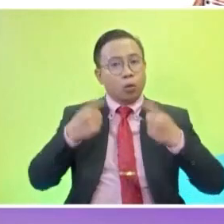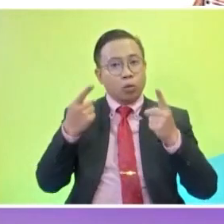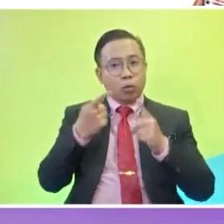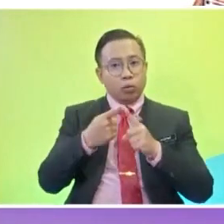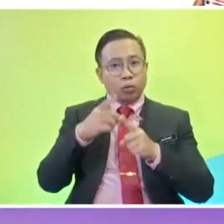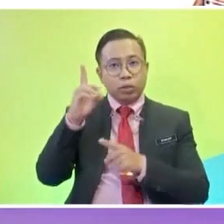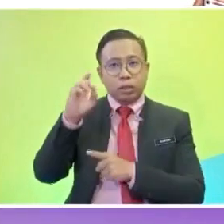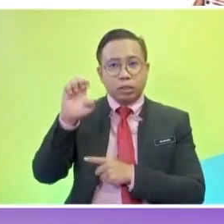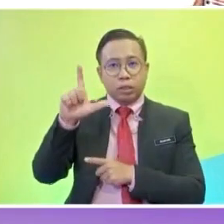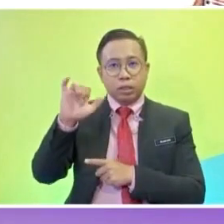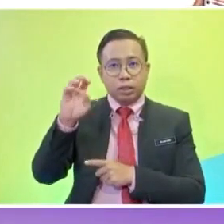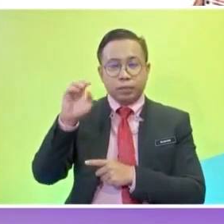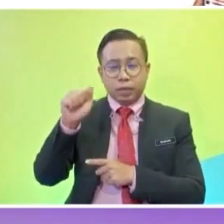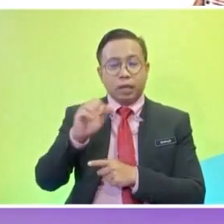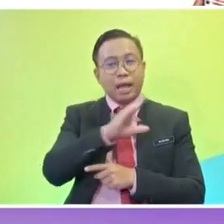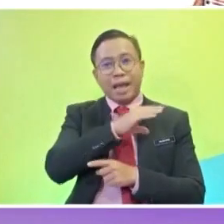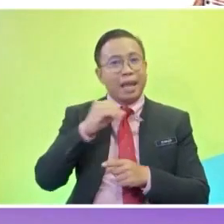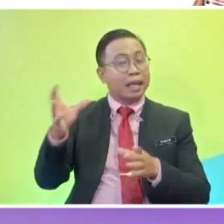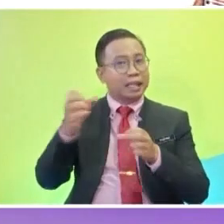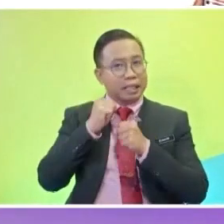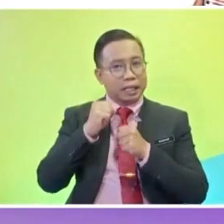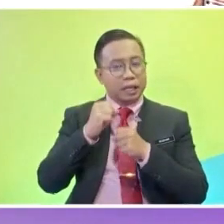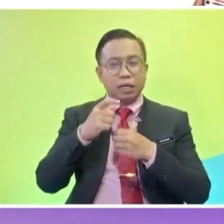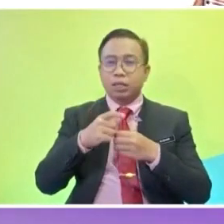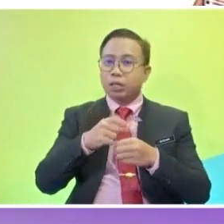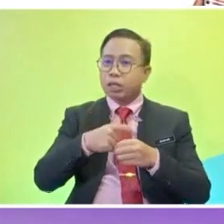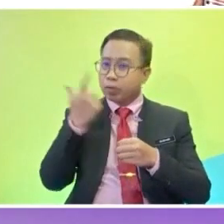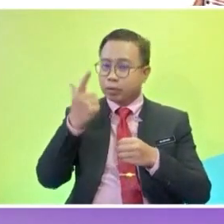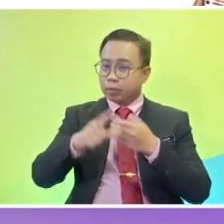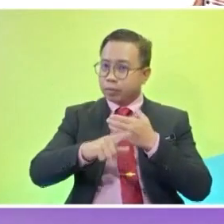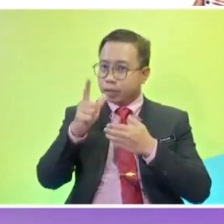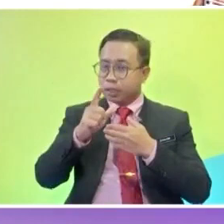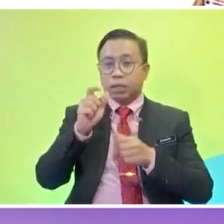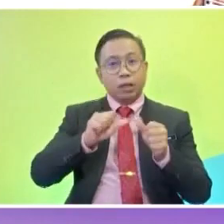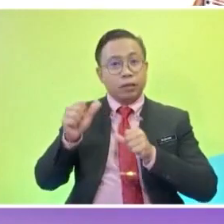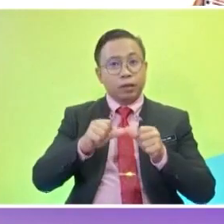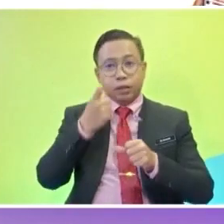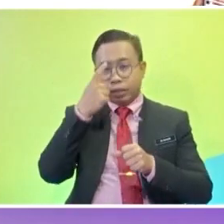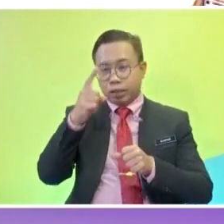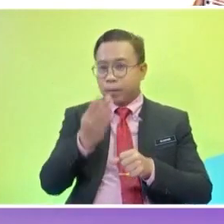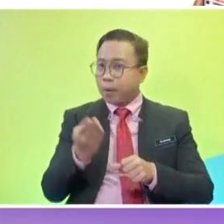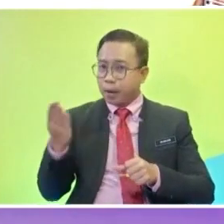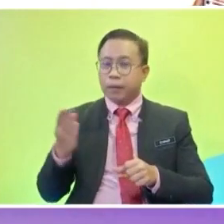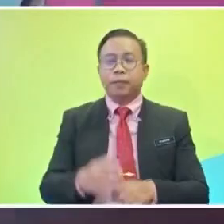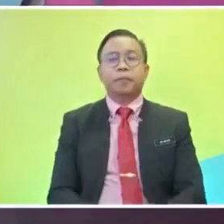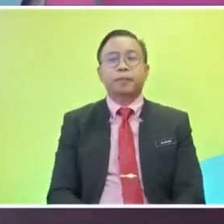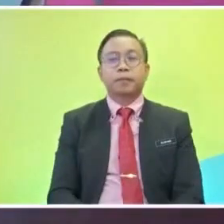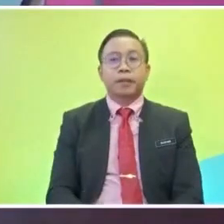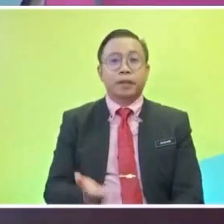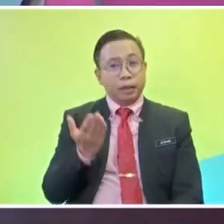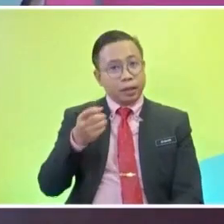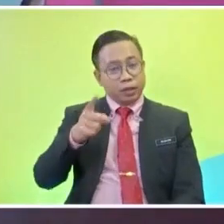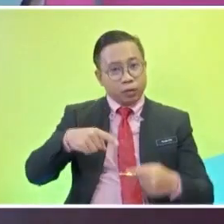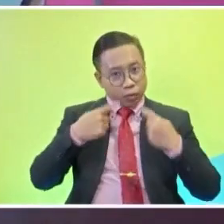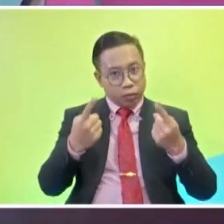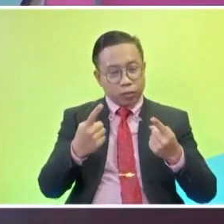the Delima portal and you can get extra enrichment activities and materials over there. All right, there you go,